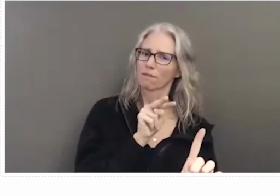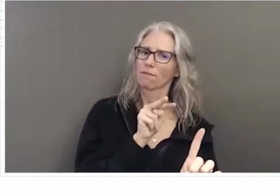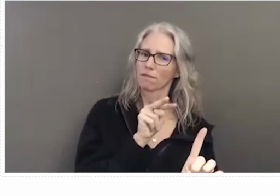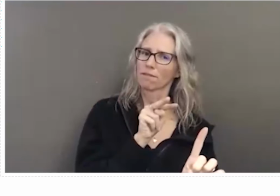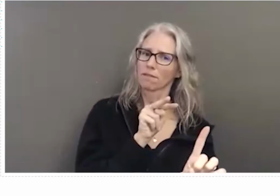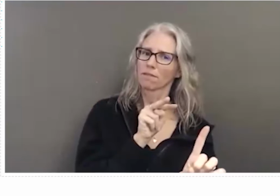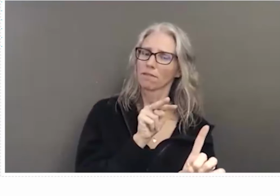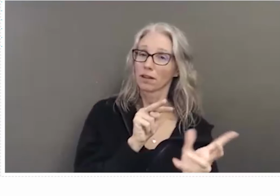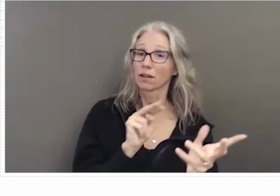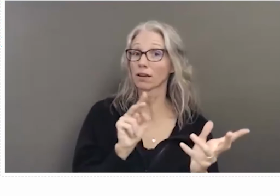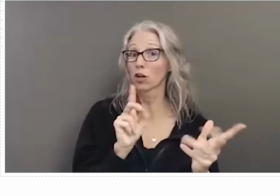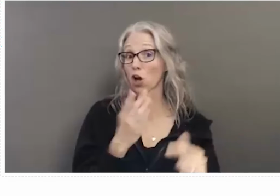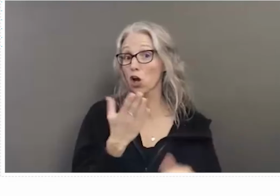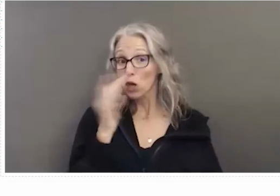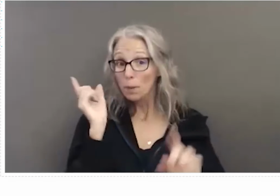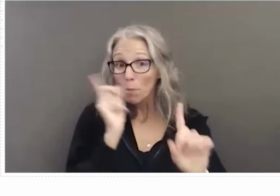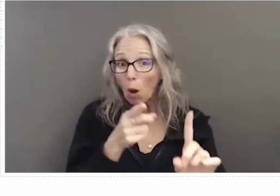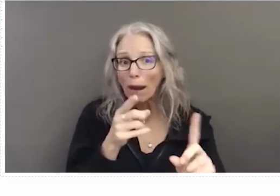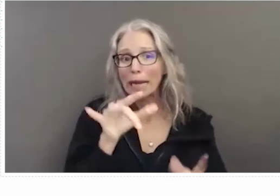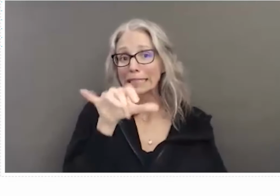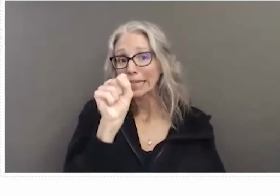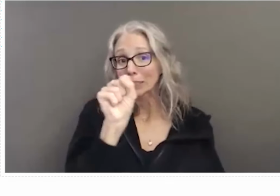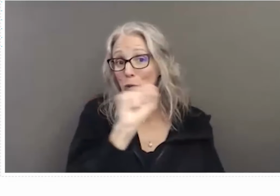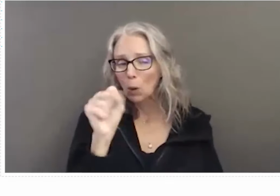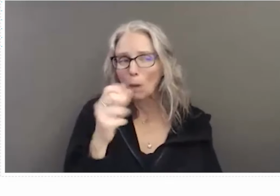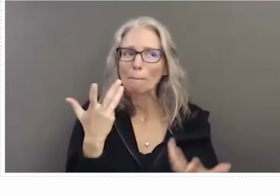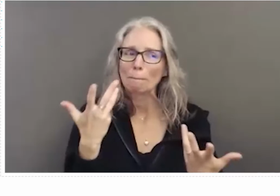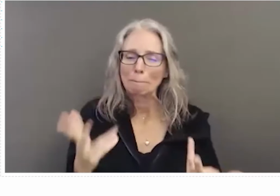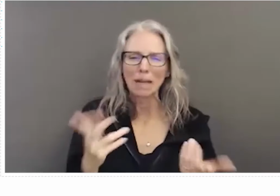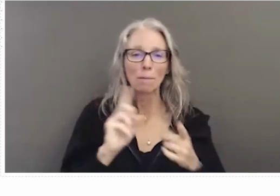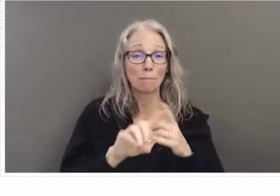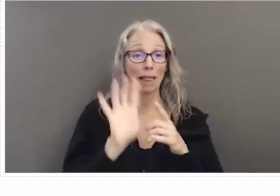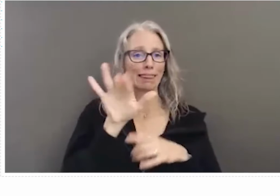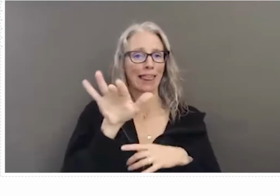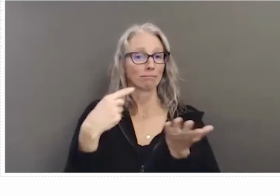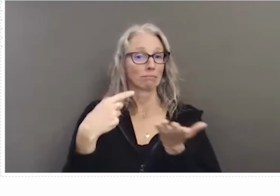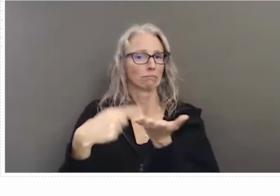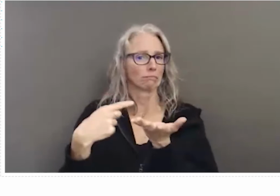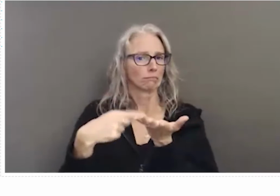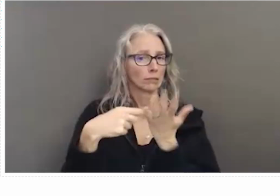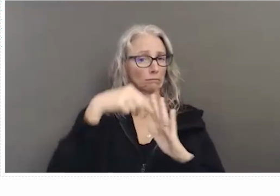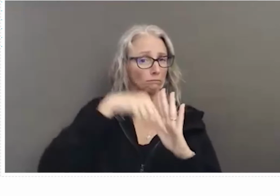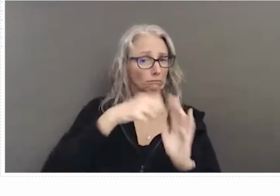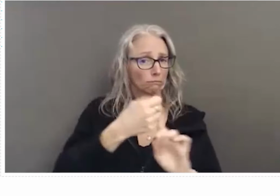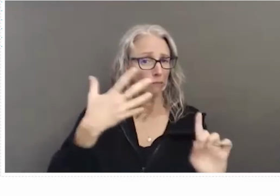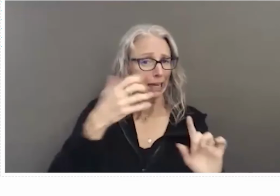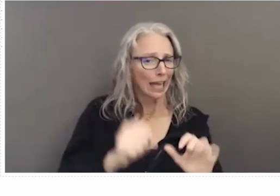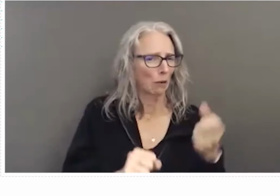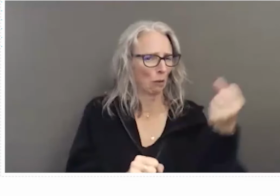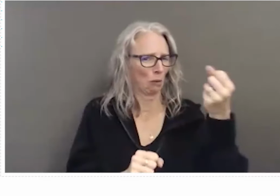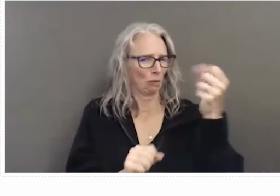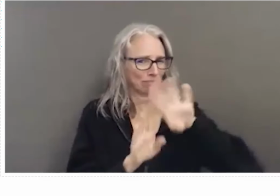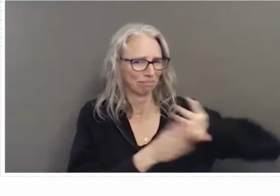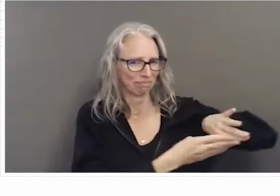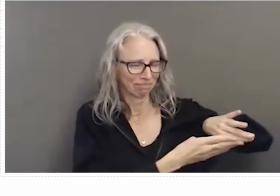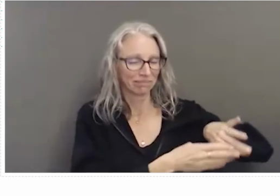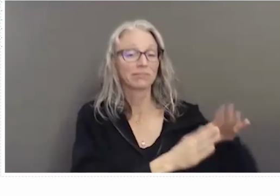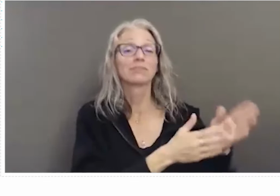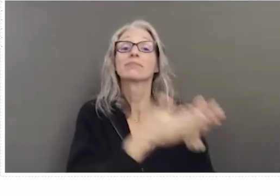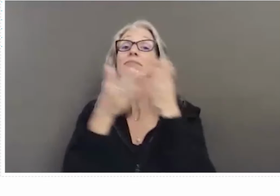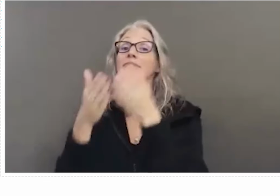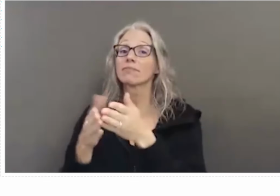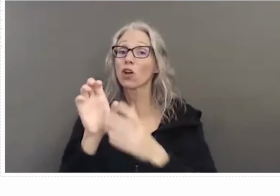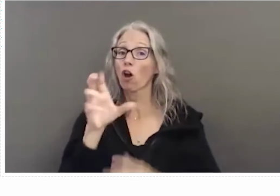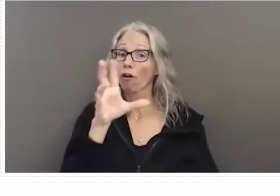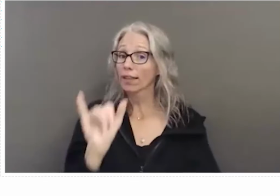should or shouldn't be. I think we could have a whole conversation around that. I do want to hold space for Carly. I'd love to hear your